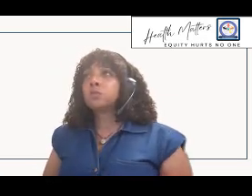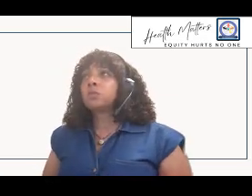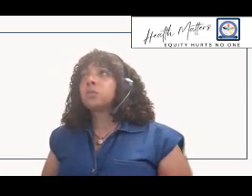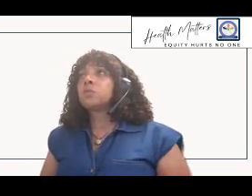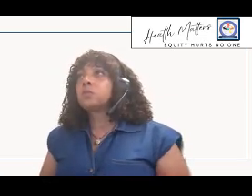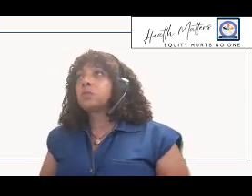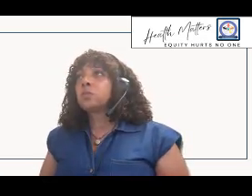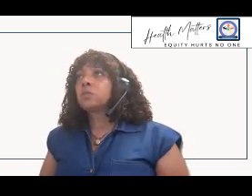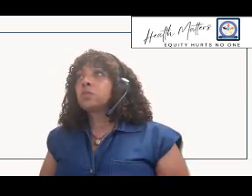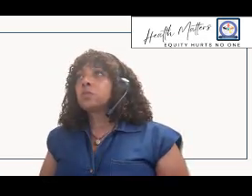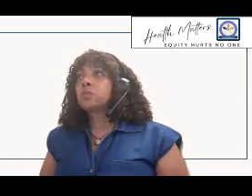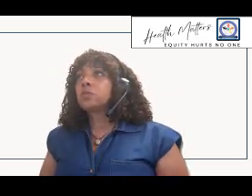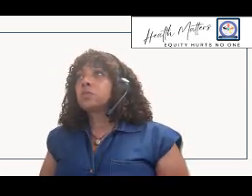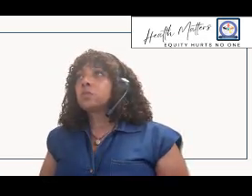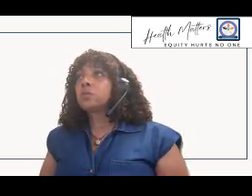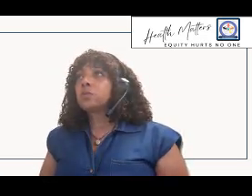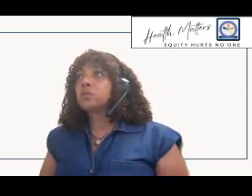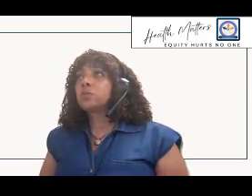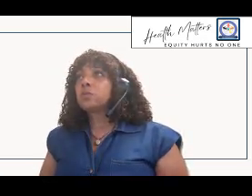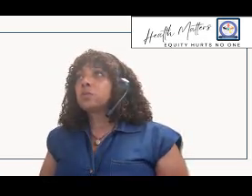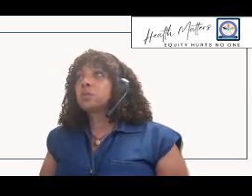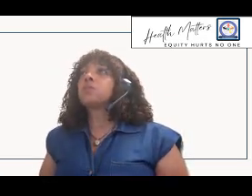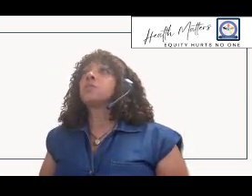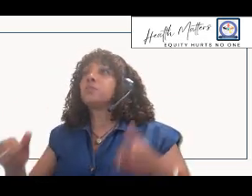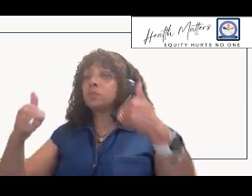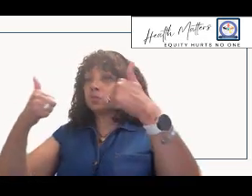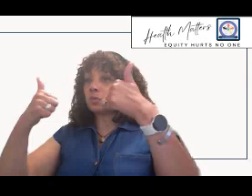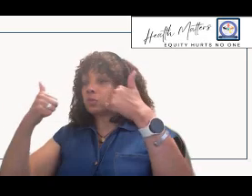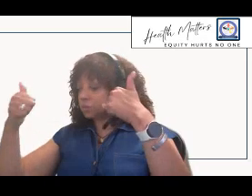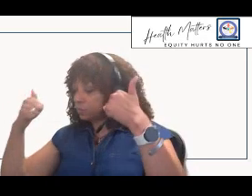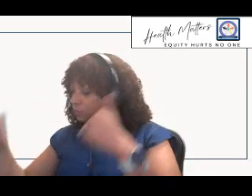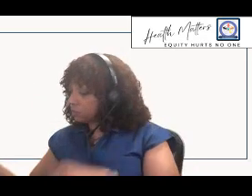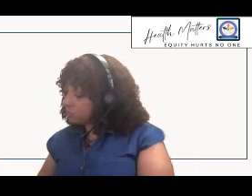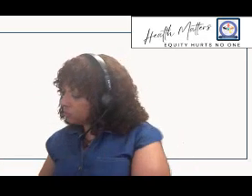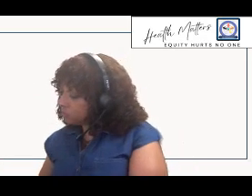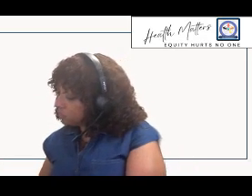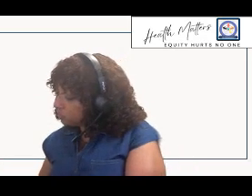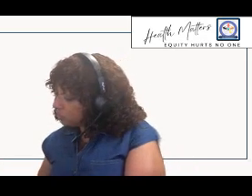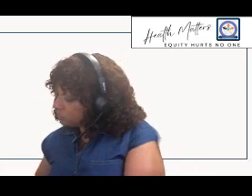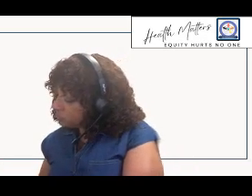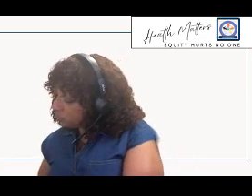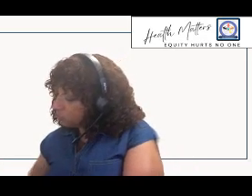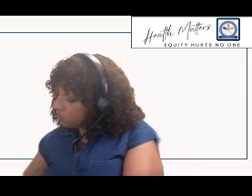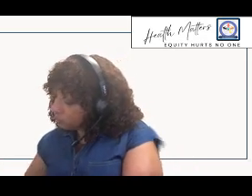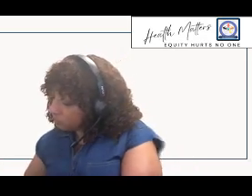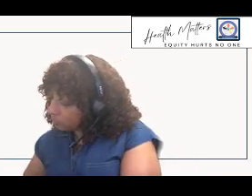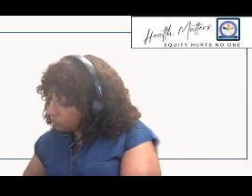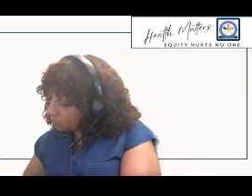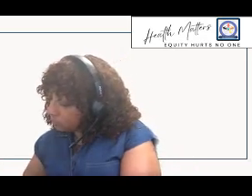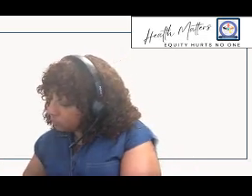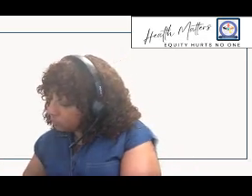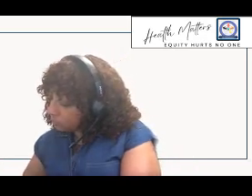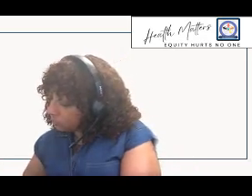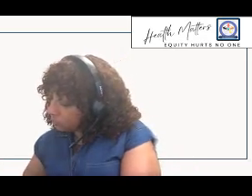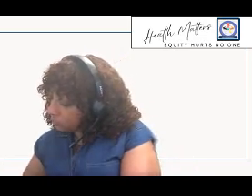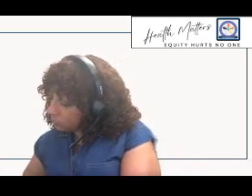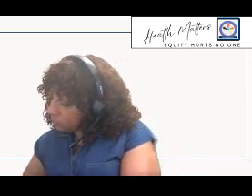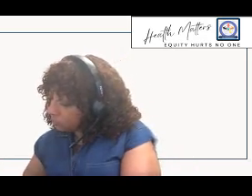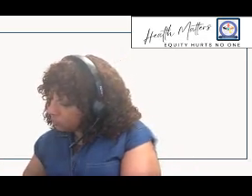course, federally qualified health centers, as you know, target underserved populations and vulnerable populations. So we're happy about